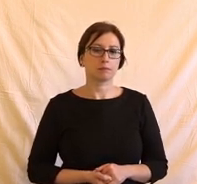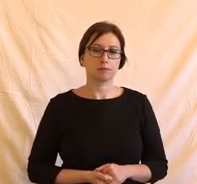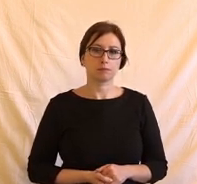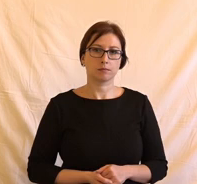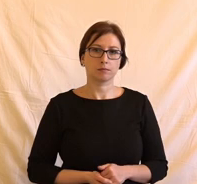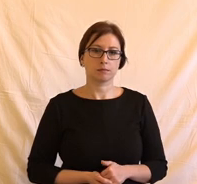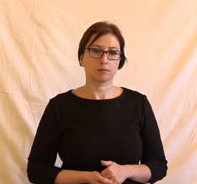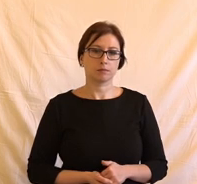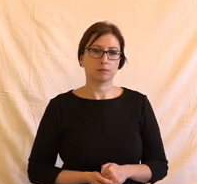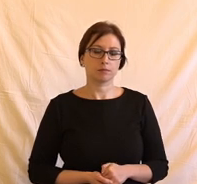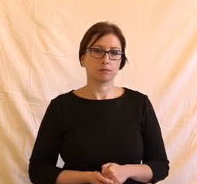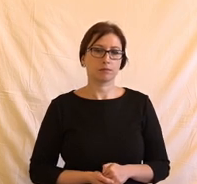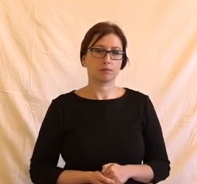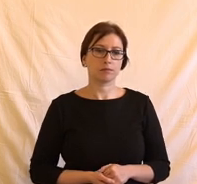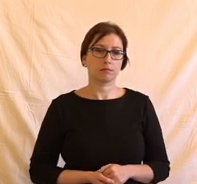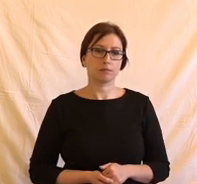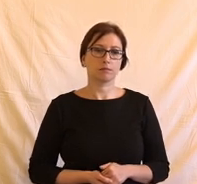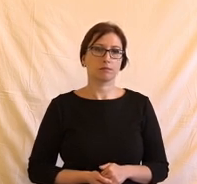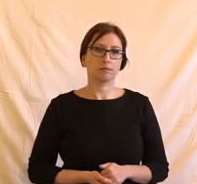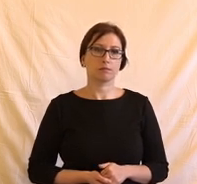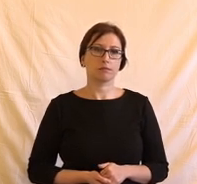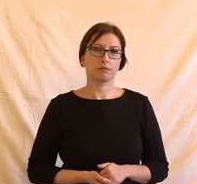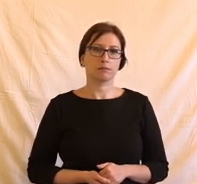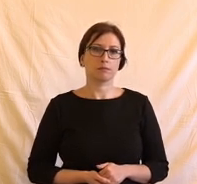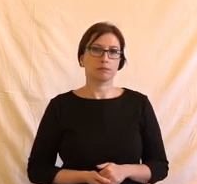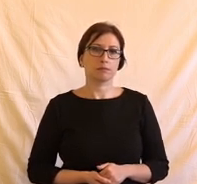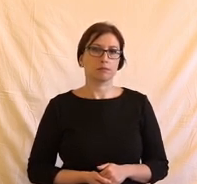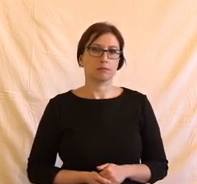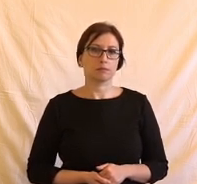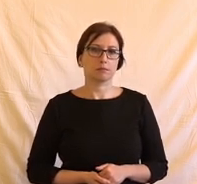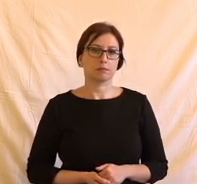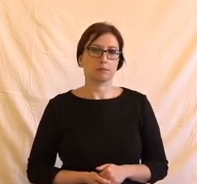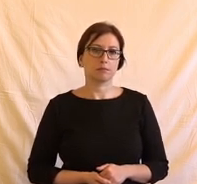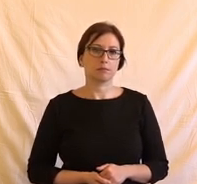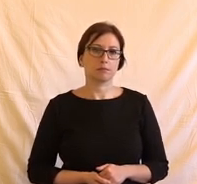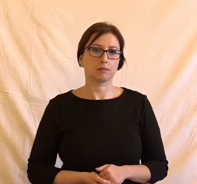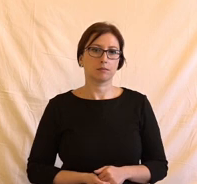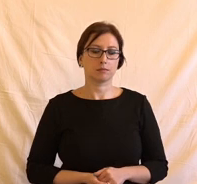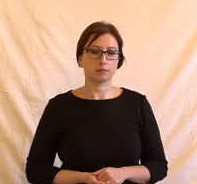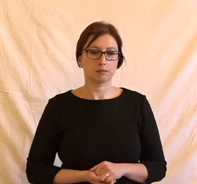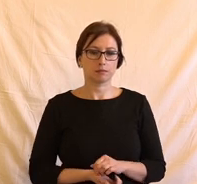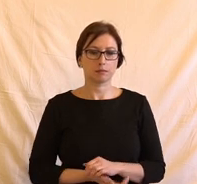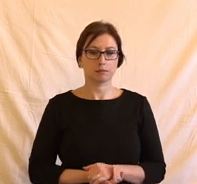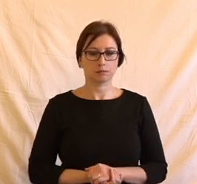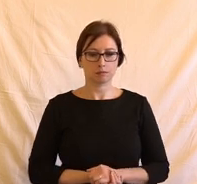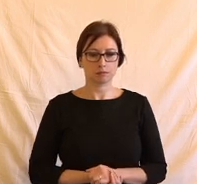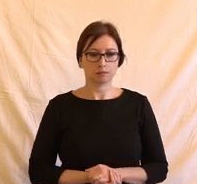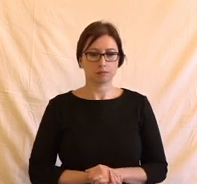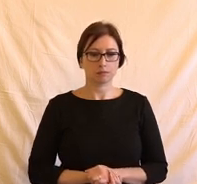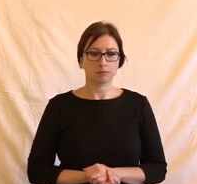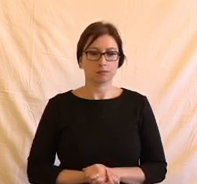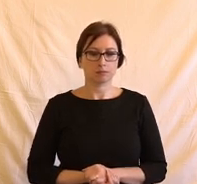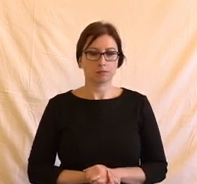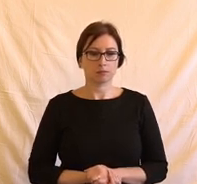I'm in one of the Norwegian political parties as well, and right now we're discussing how to deal